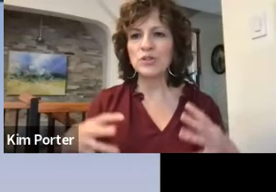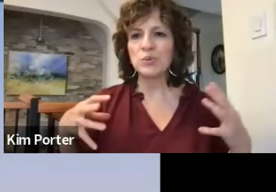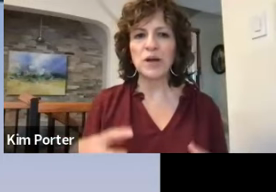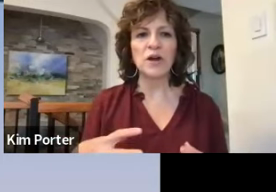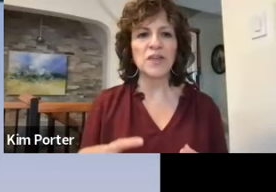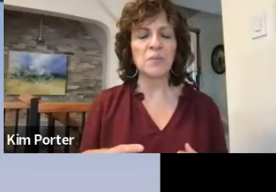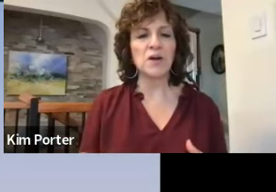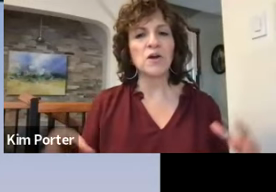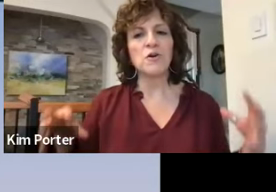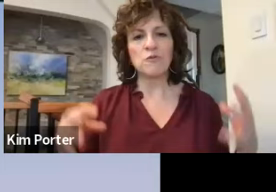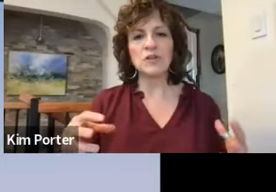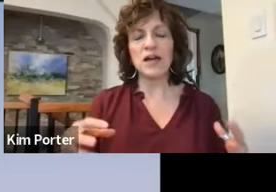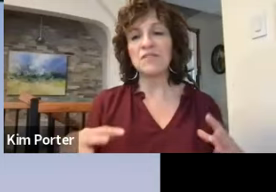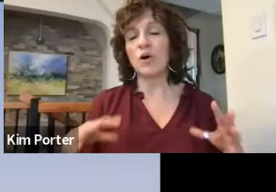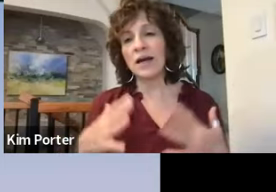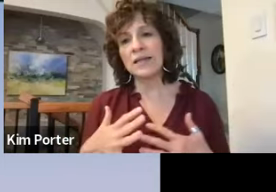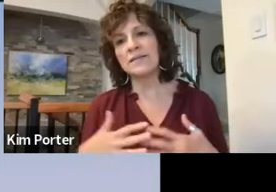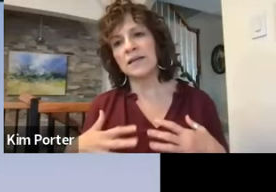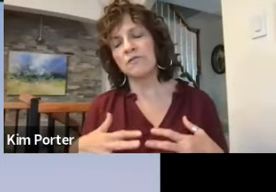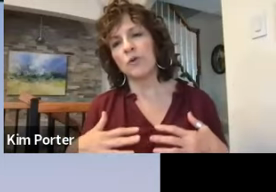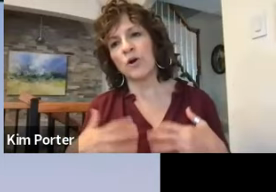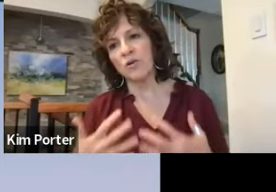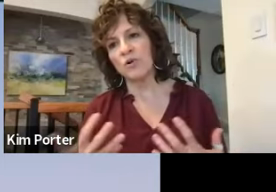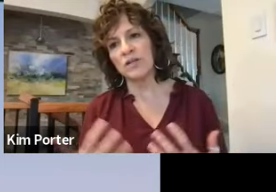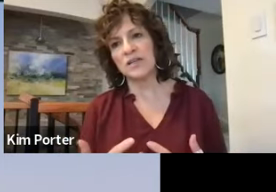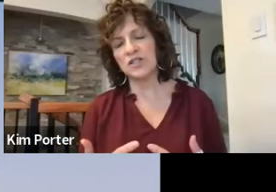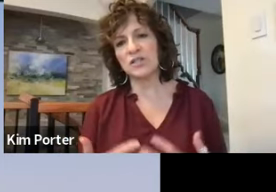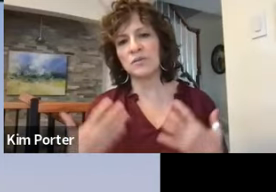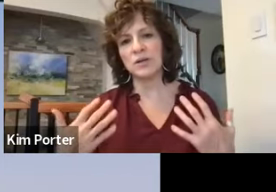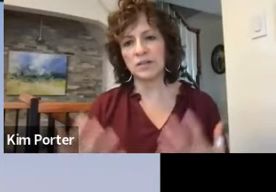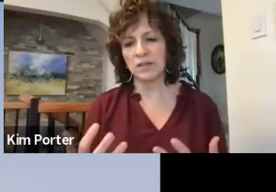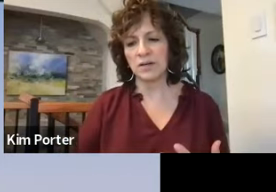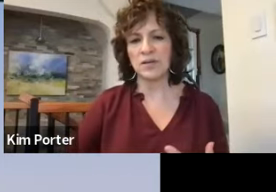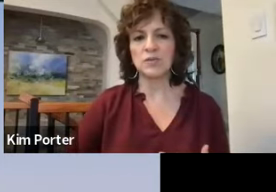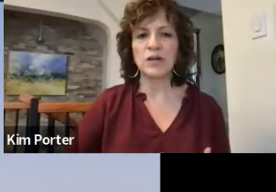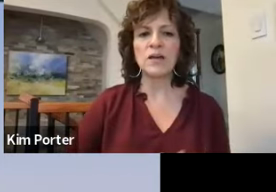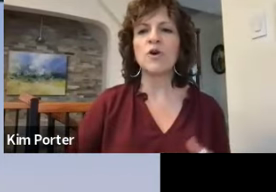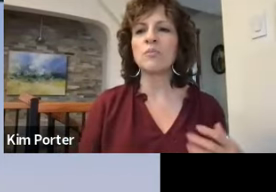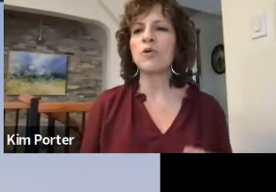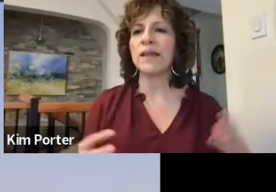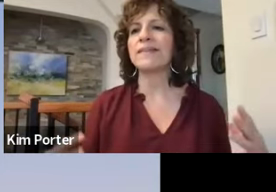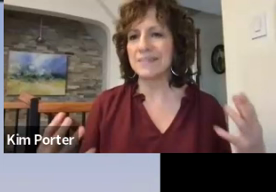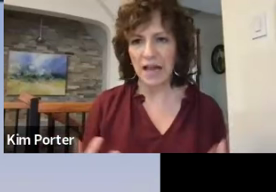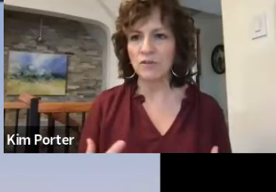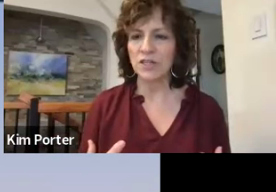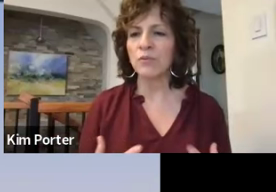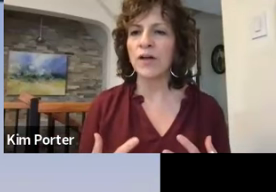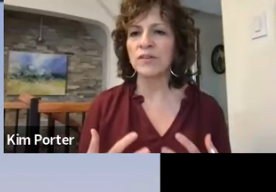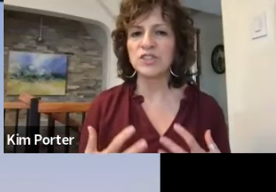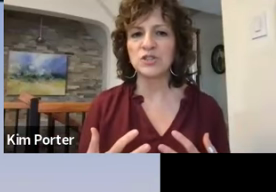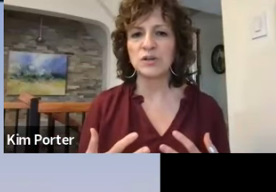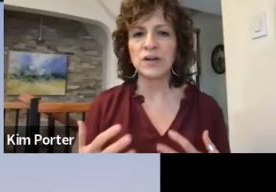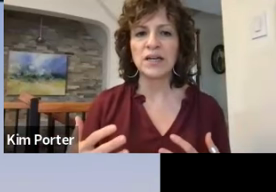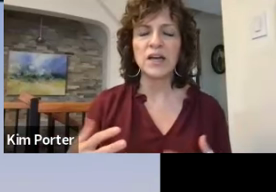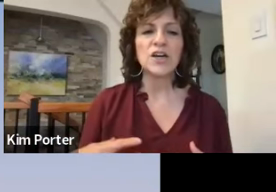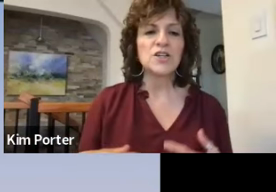we want to prepare them for life. So I like to think of what our organization does is we kind of are more like the scaffolding around